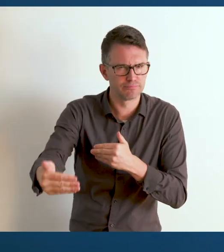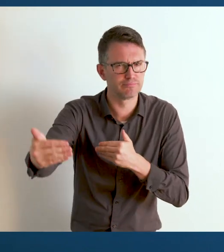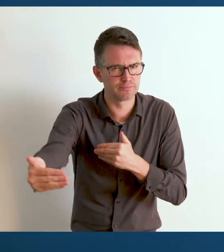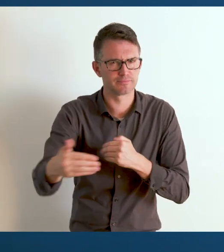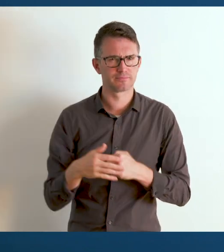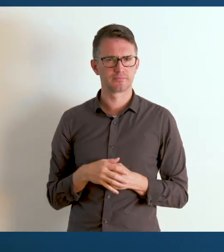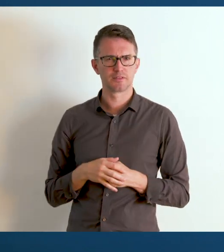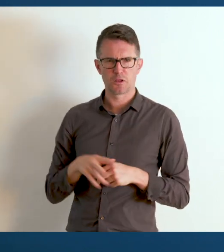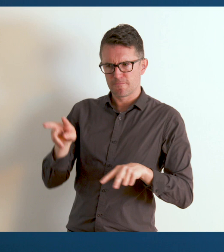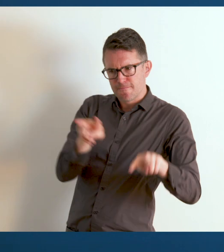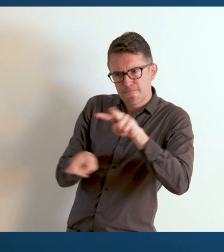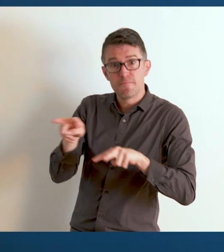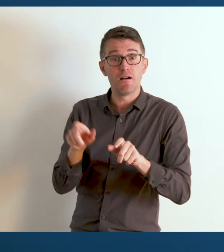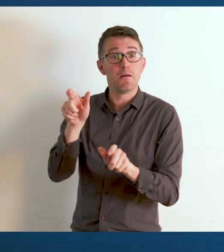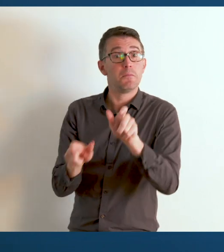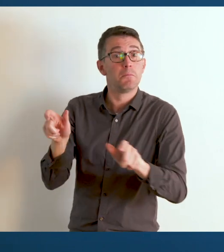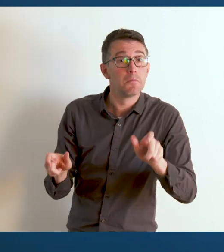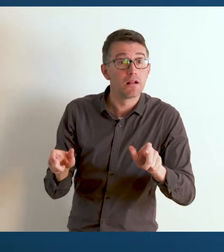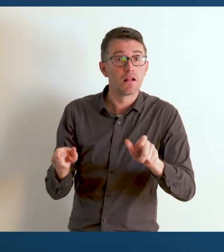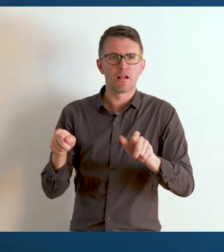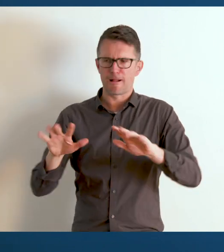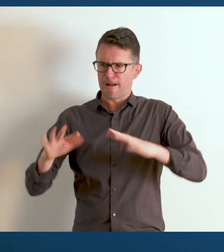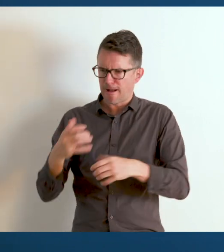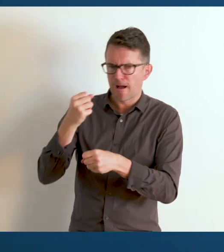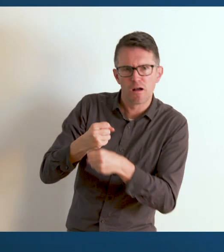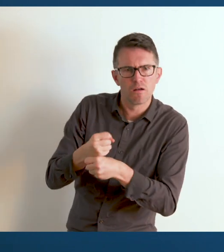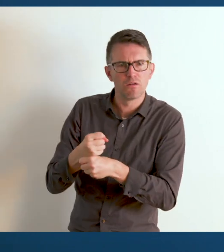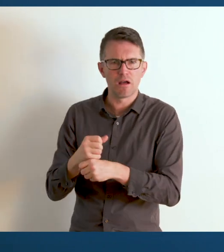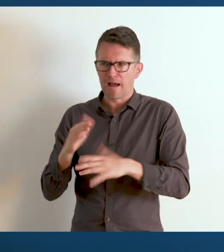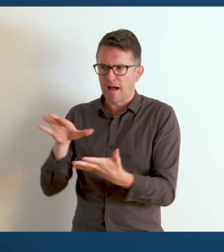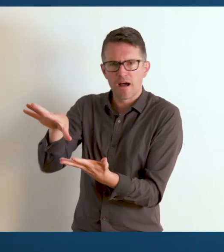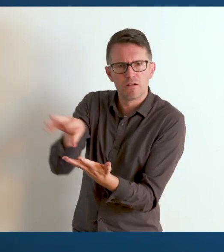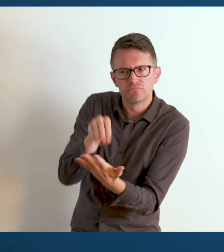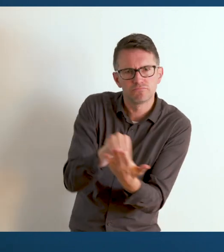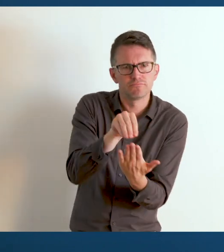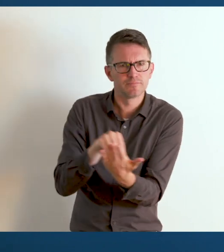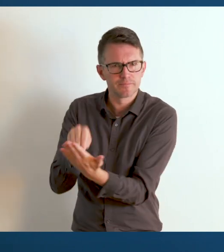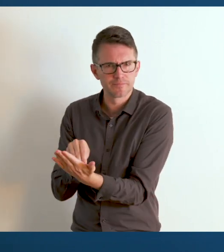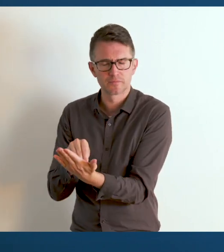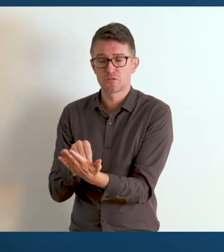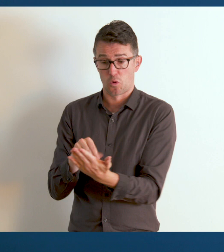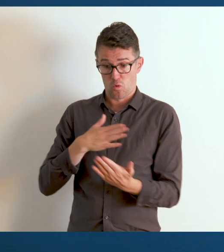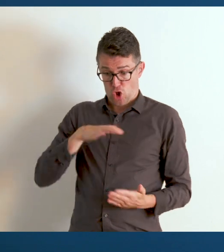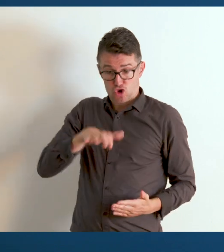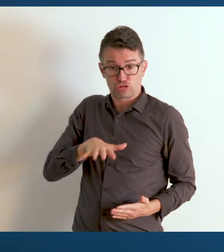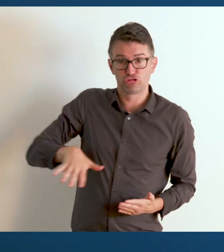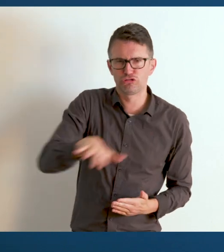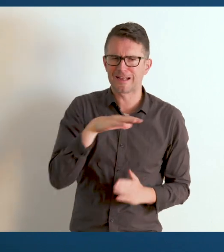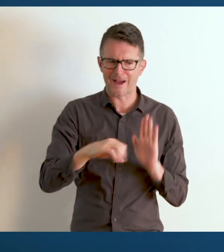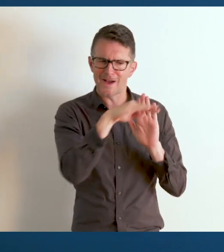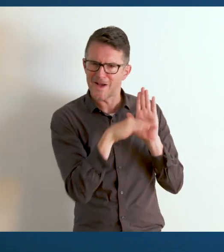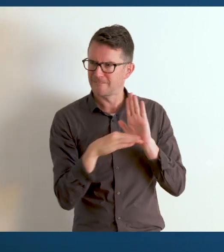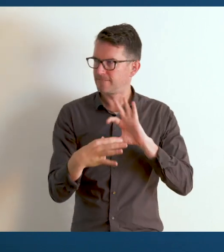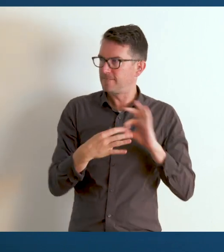are relevant to the population which is covered. So the questions on the census in the United States are